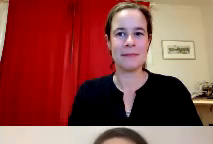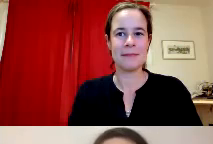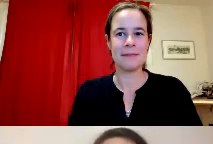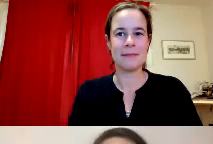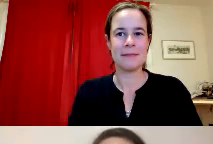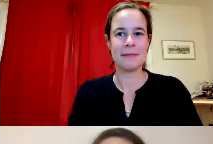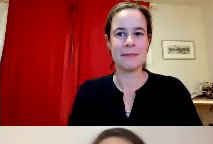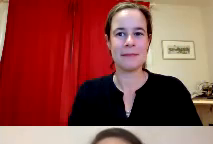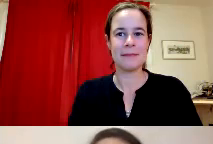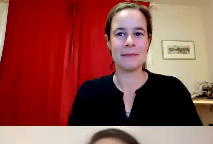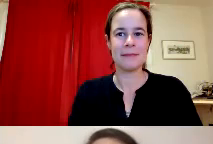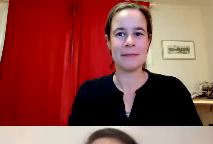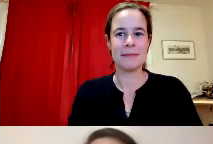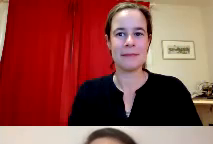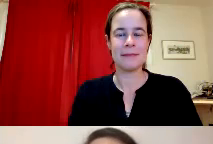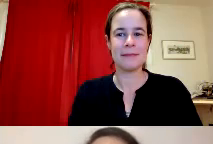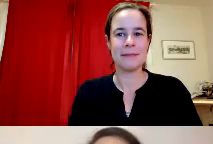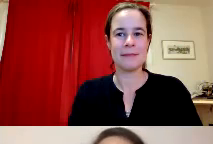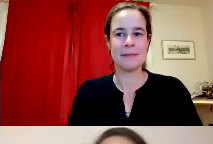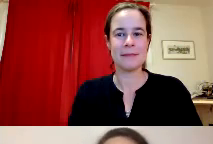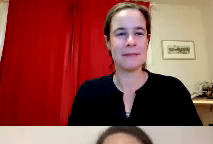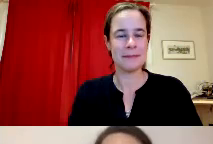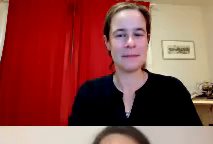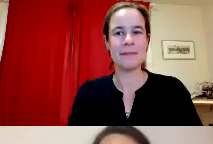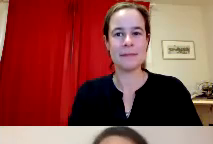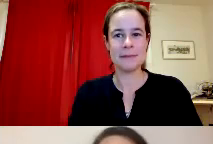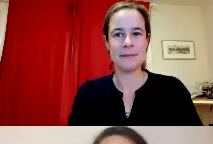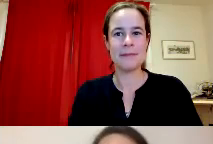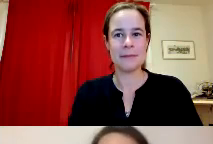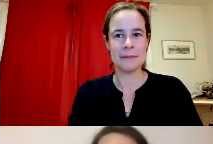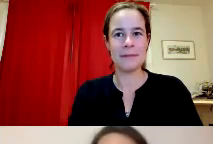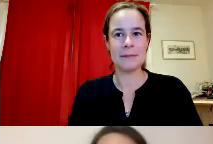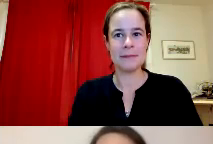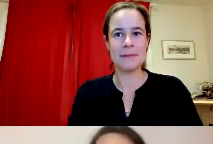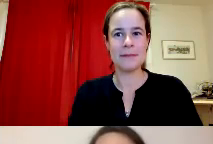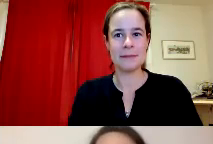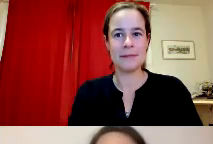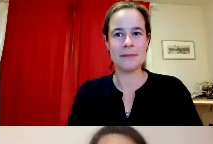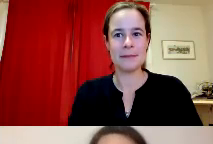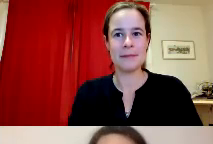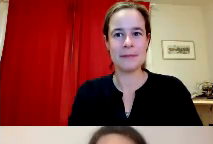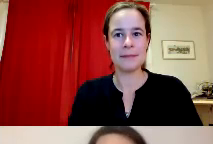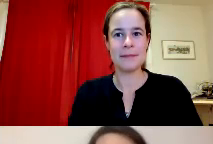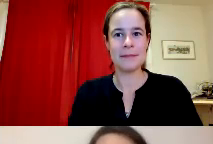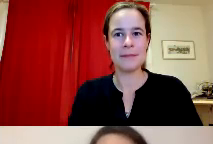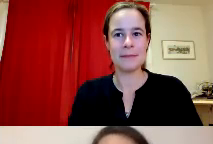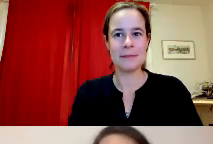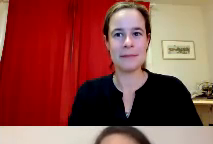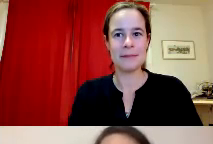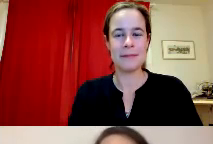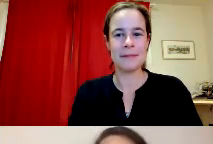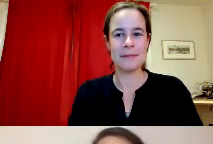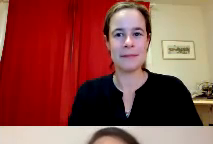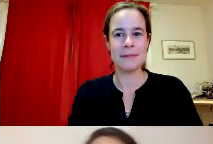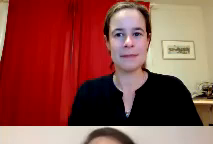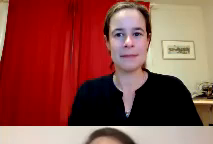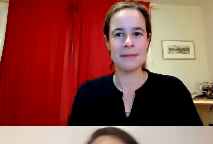project, infant feeding changes and experiences of Nova Scotian caregivers during the COVID-19